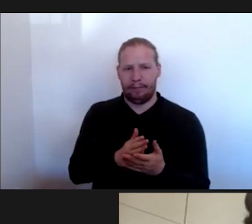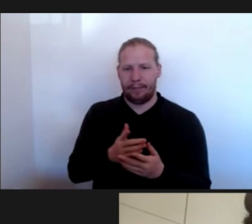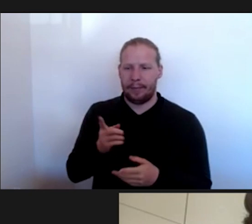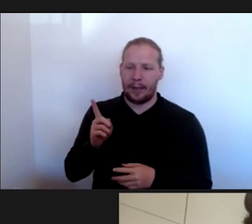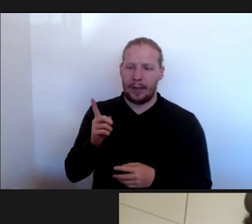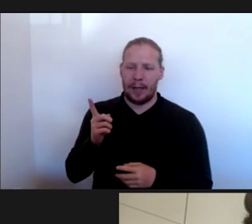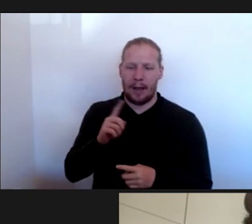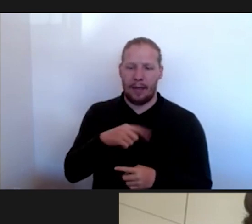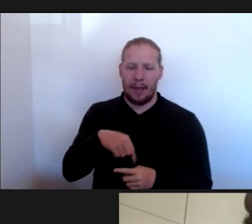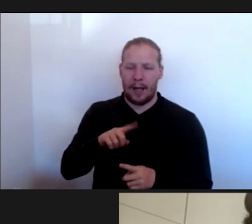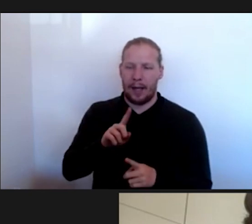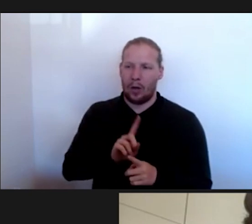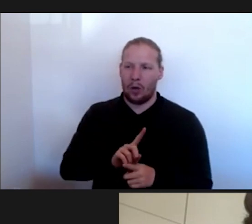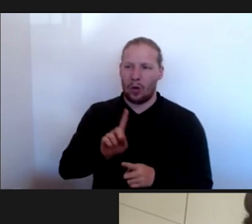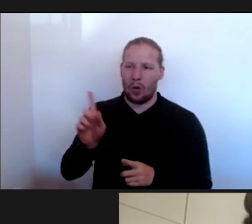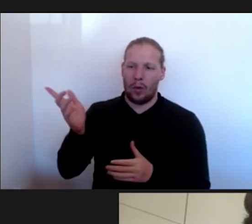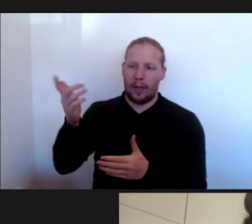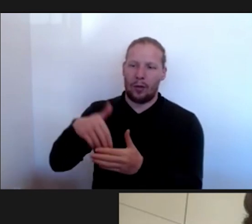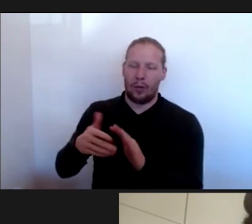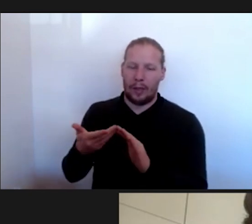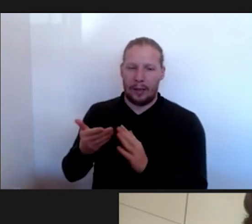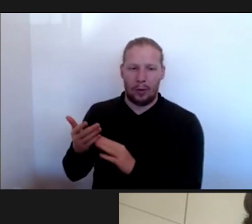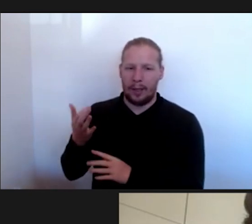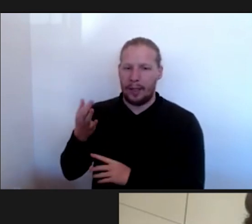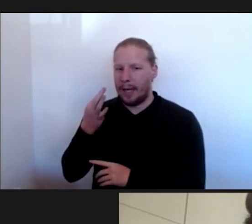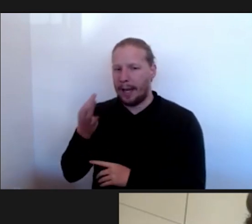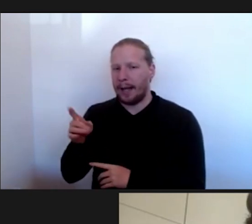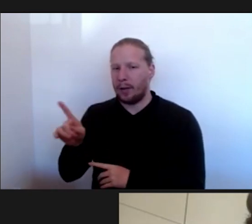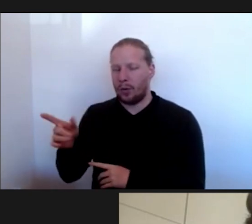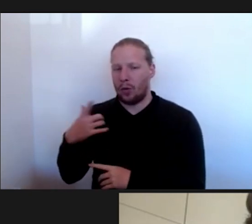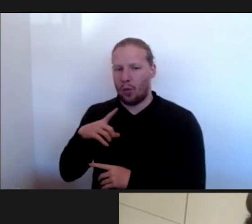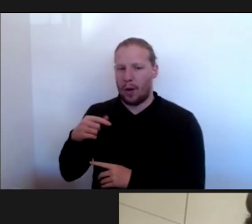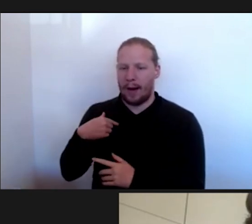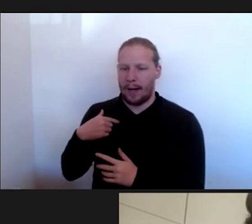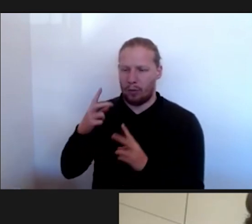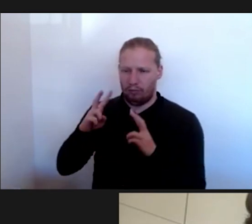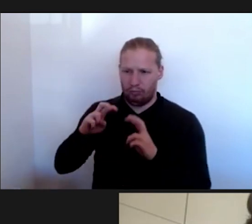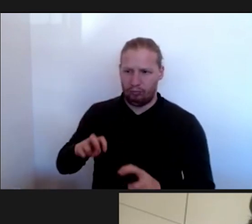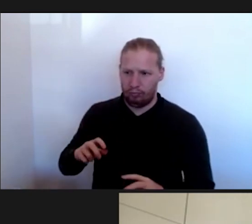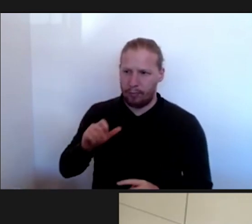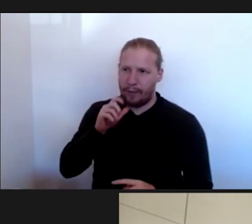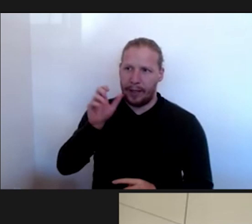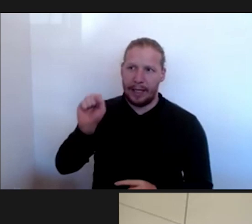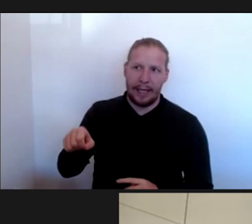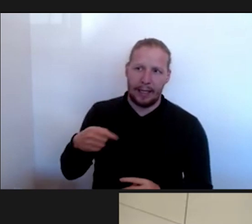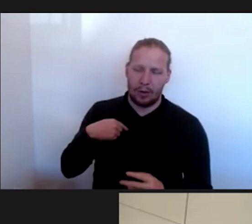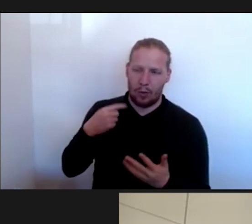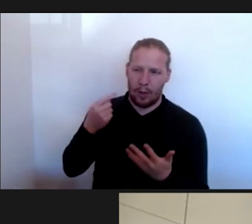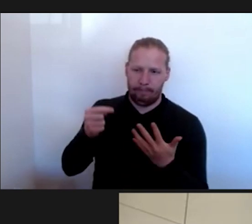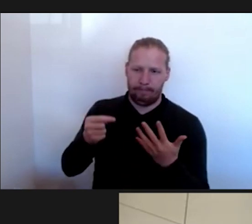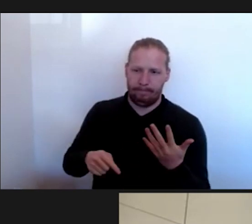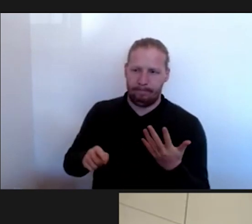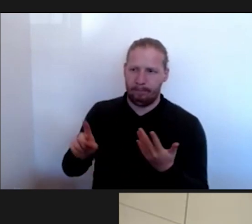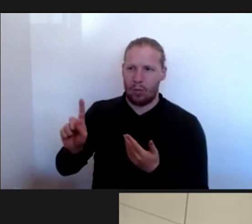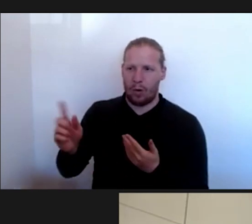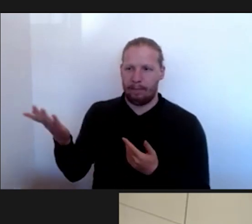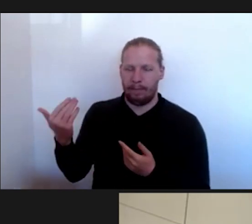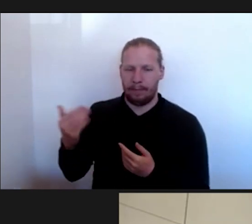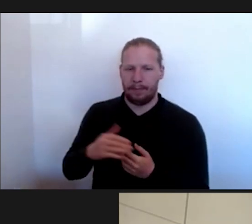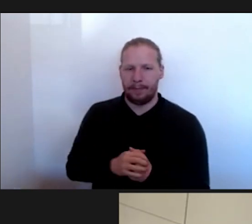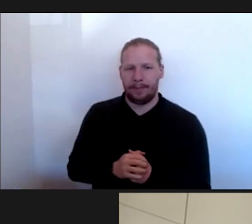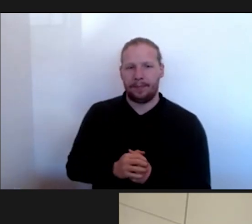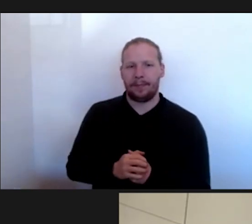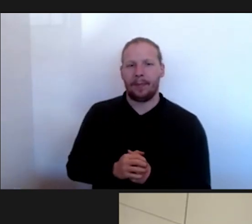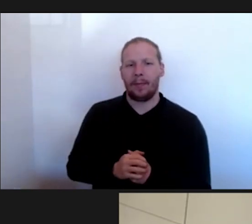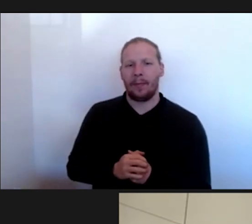And therefore, if so, what do you want us to ask? So right from the start, I think the people were part of the